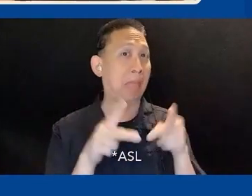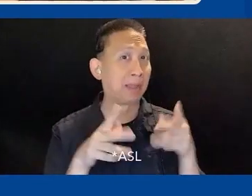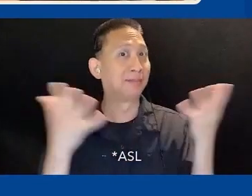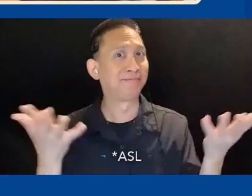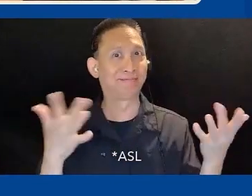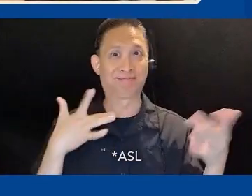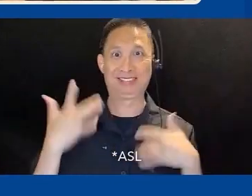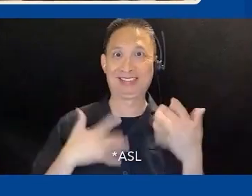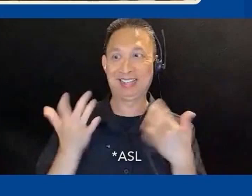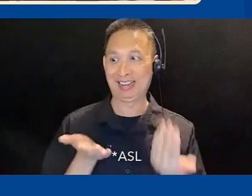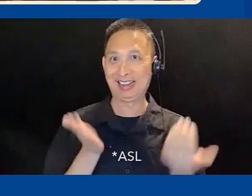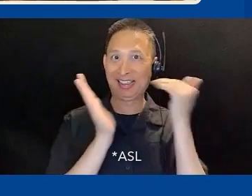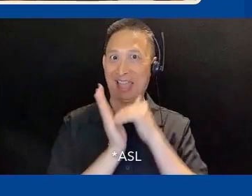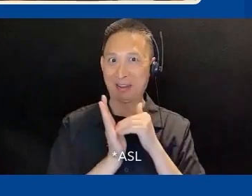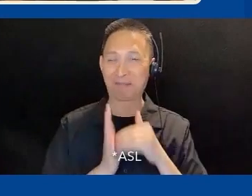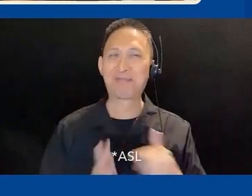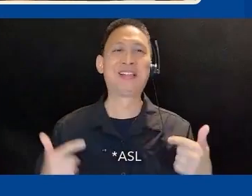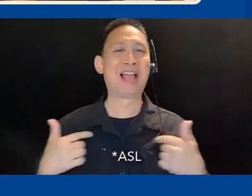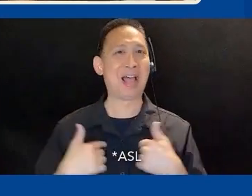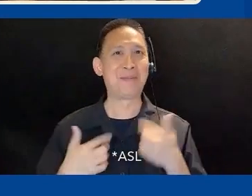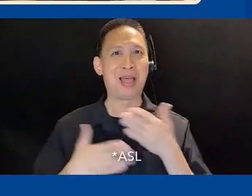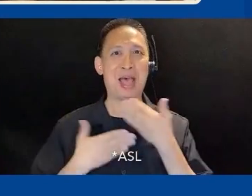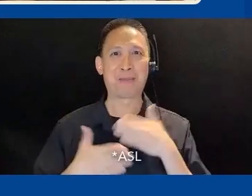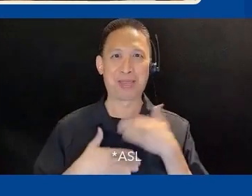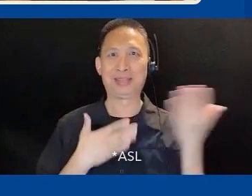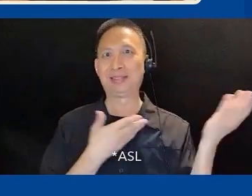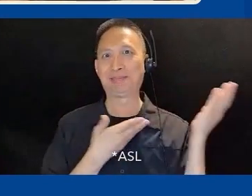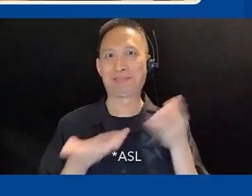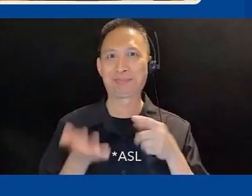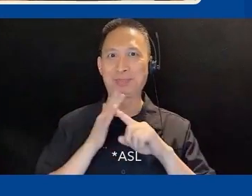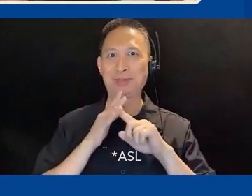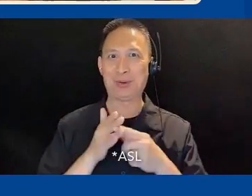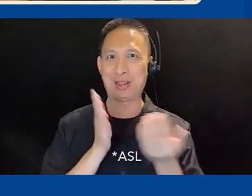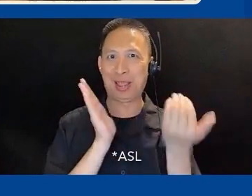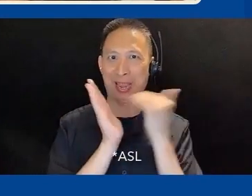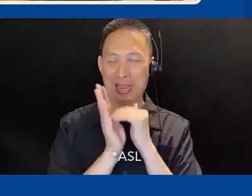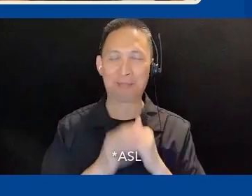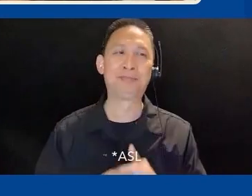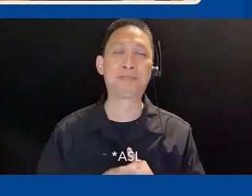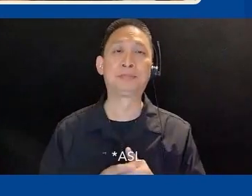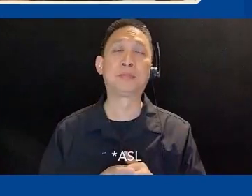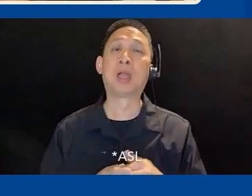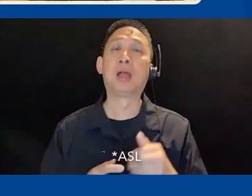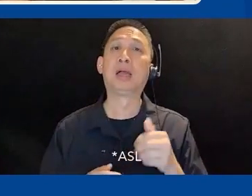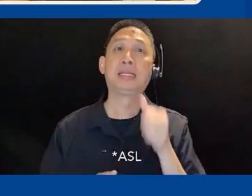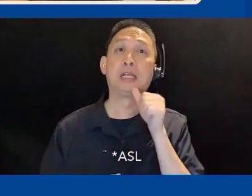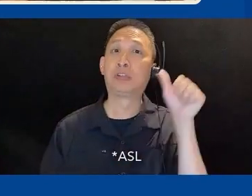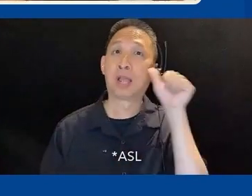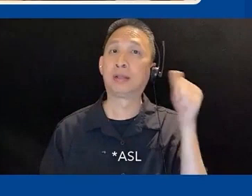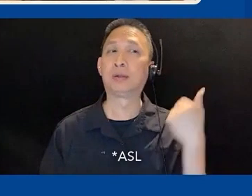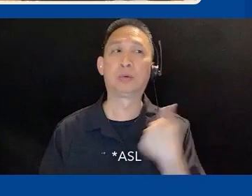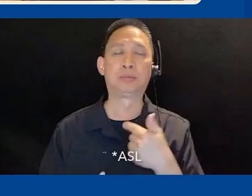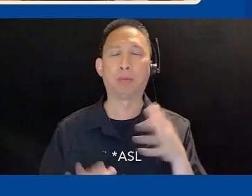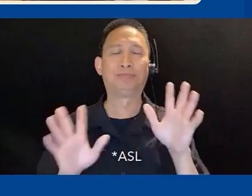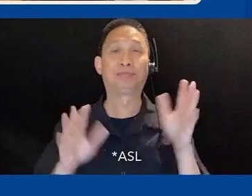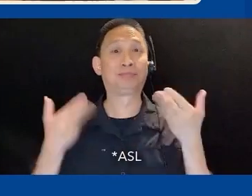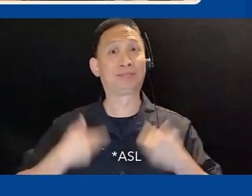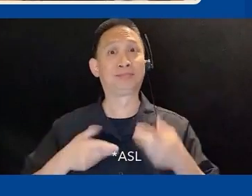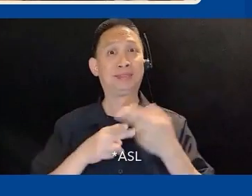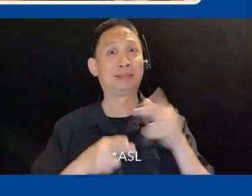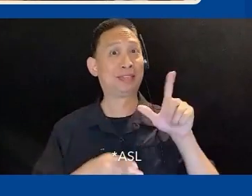up the conversation where we left off. I know we were talking about representation. Oh, this is Layla, by the